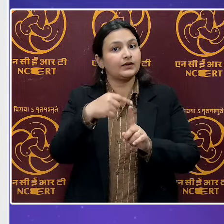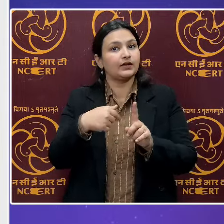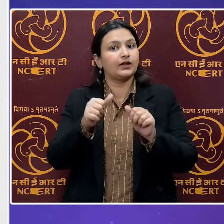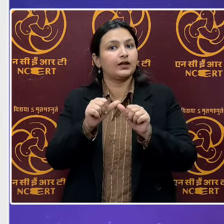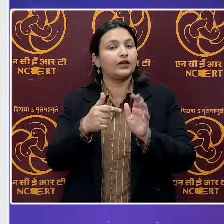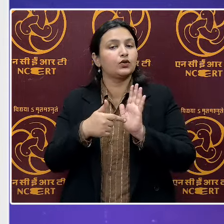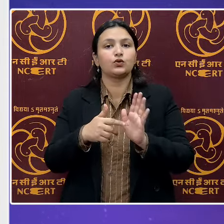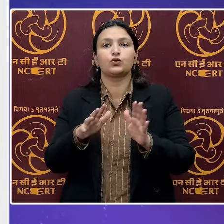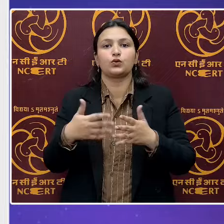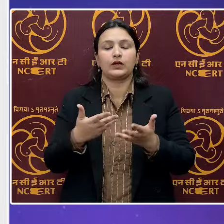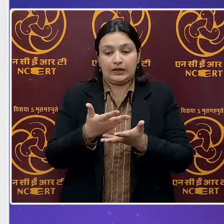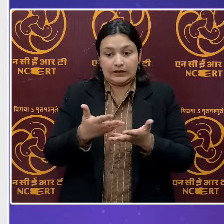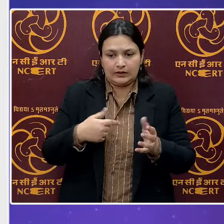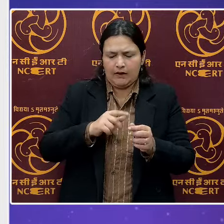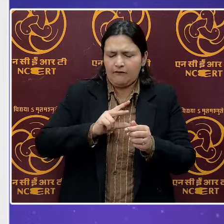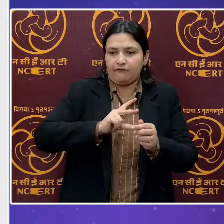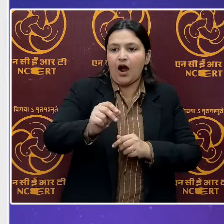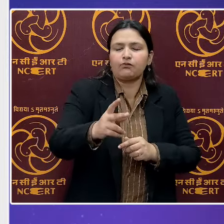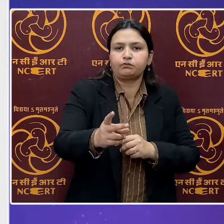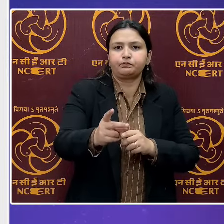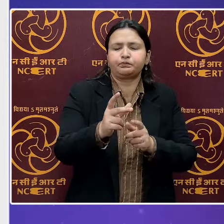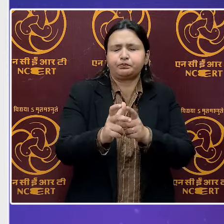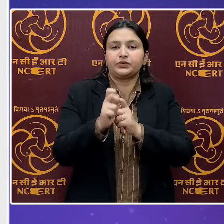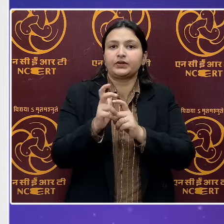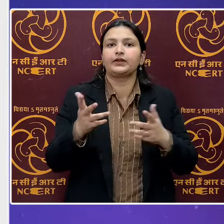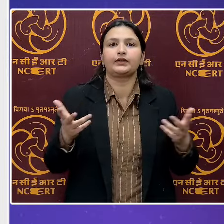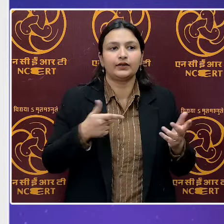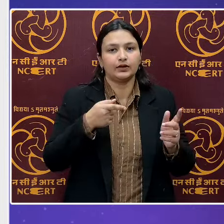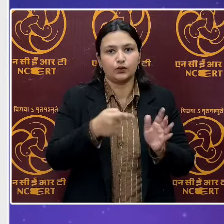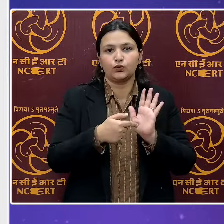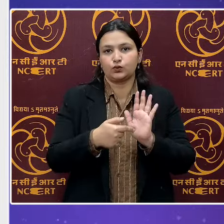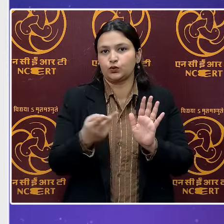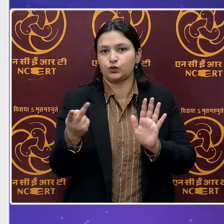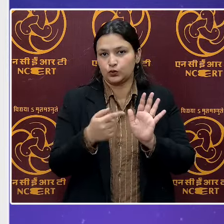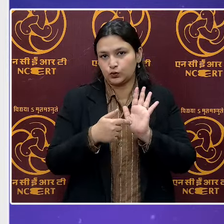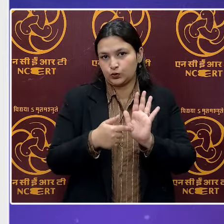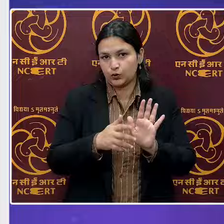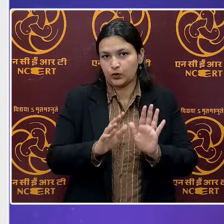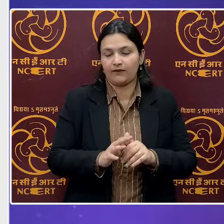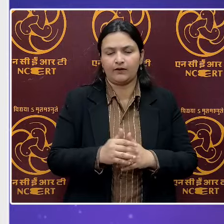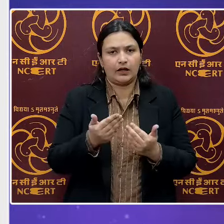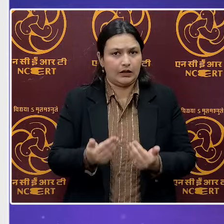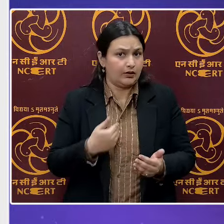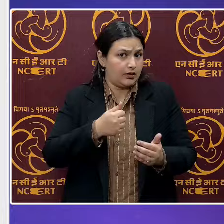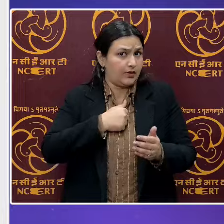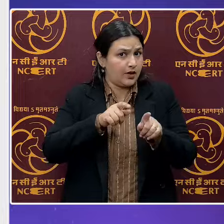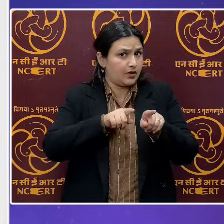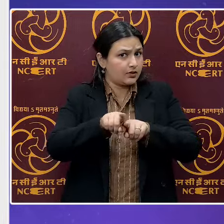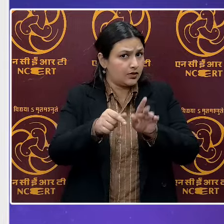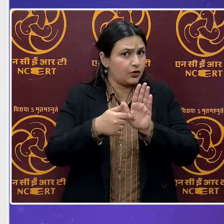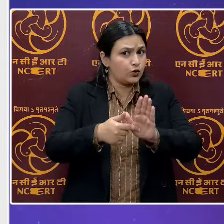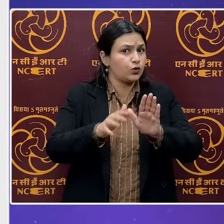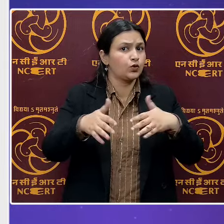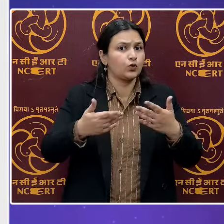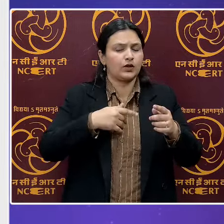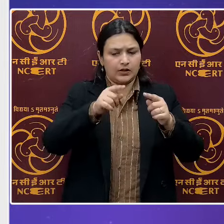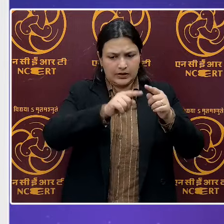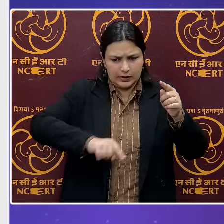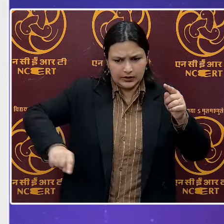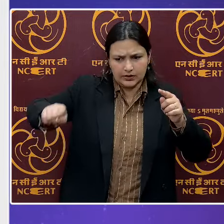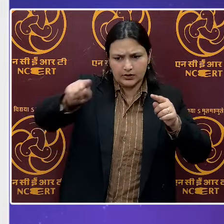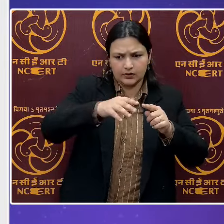maximum displacement of the particle from its mean position. In our example of circular motion, it was equal to